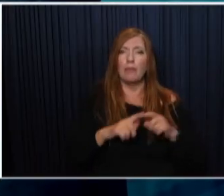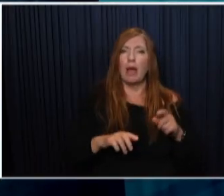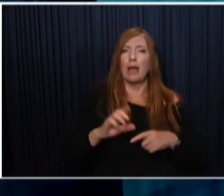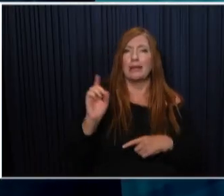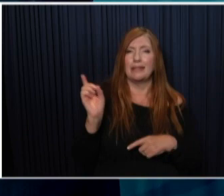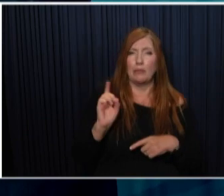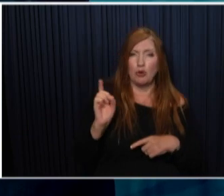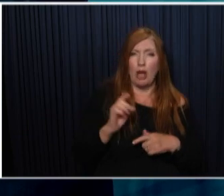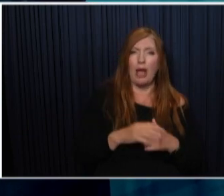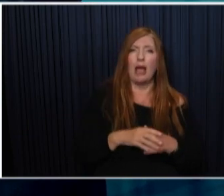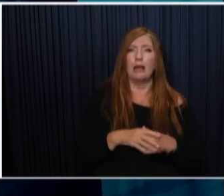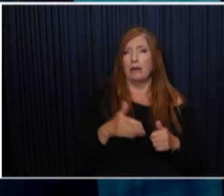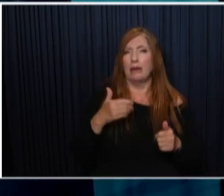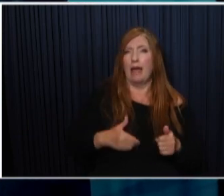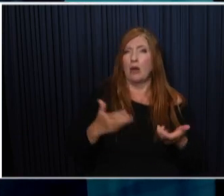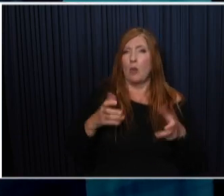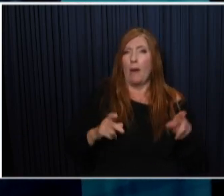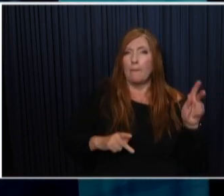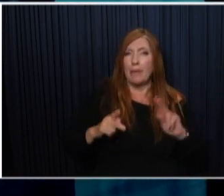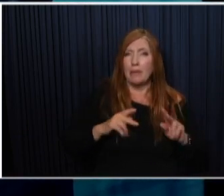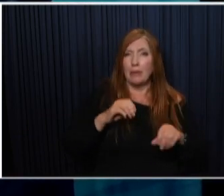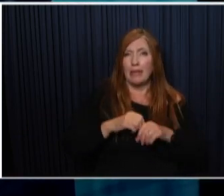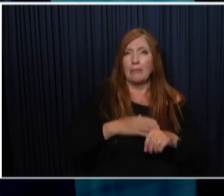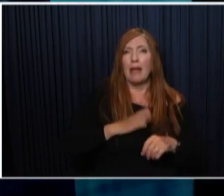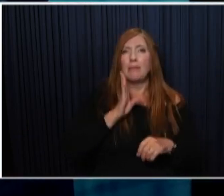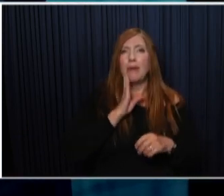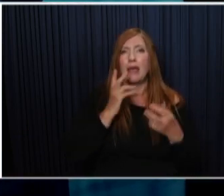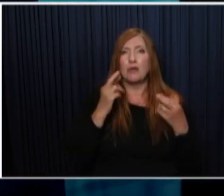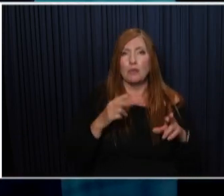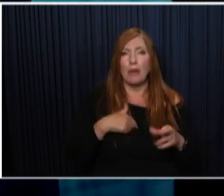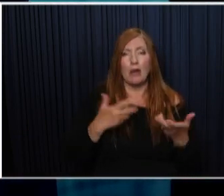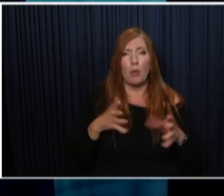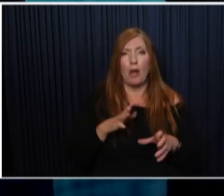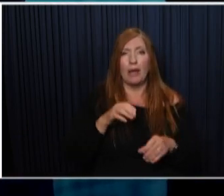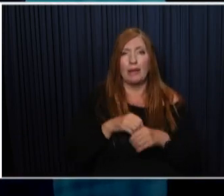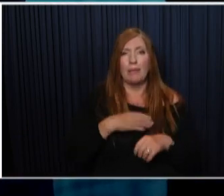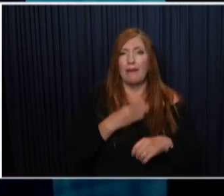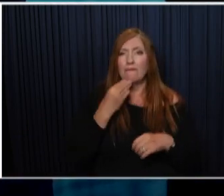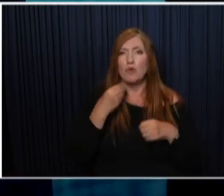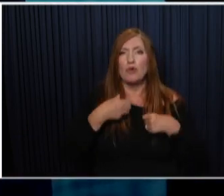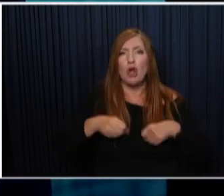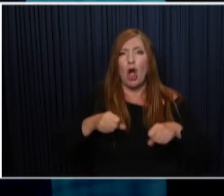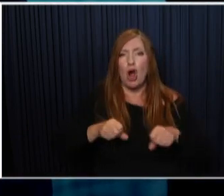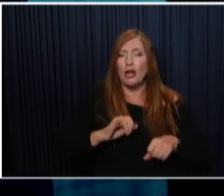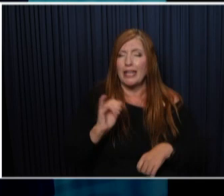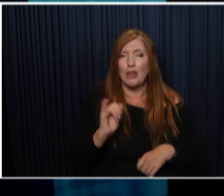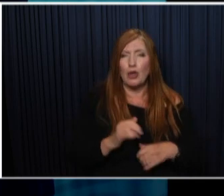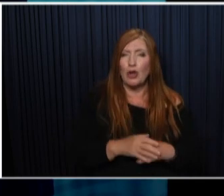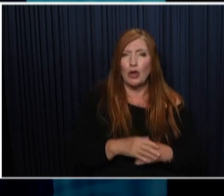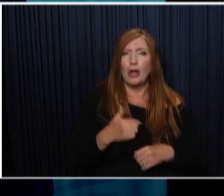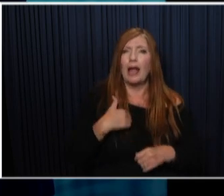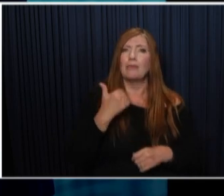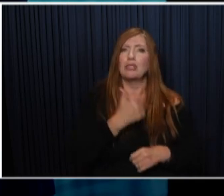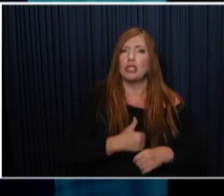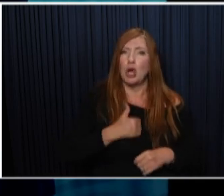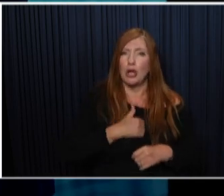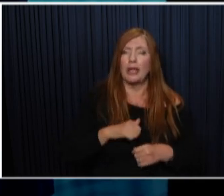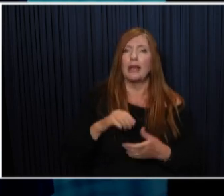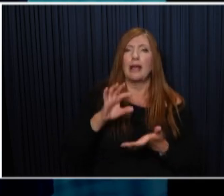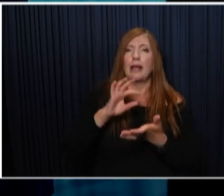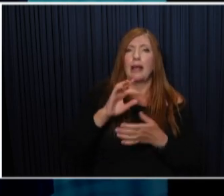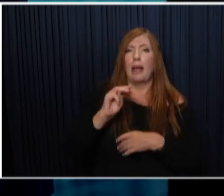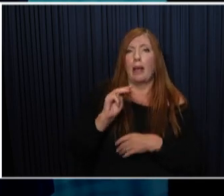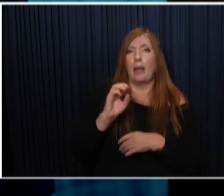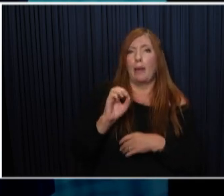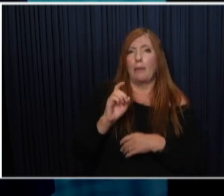Democrat, I don't want people in my bedroom, and I don't want them in my grocery cart either. I'm sorry. Medicare